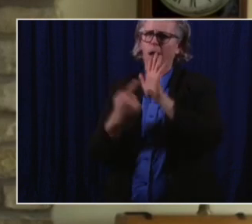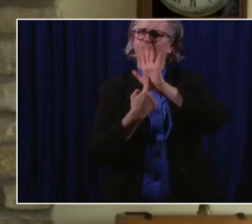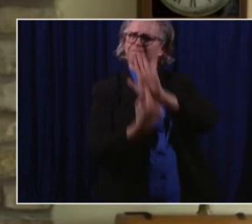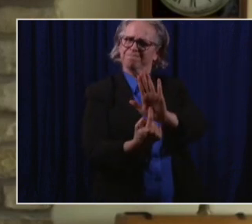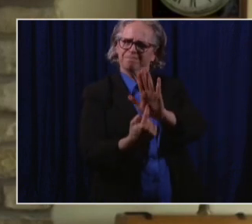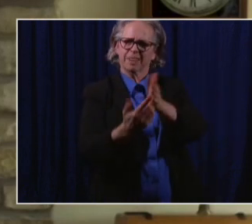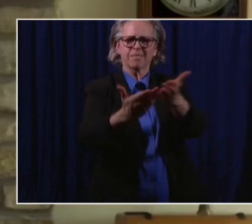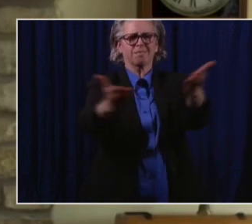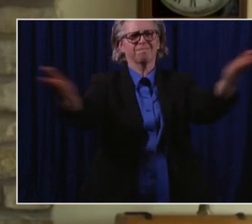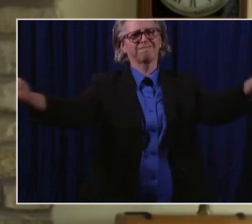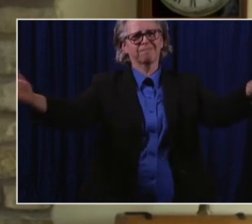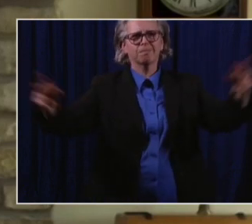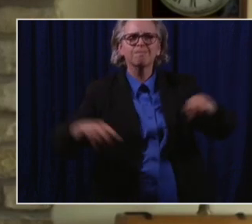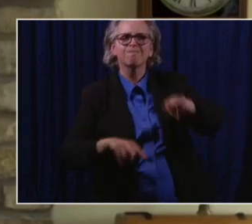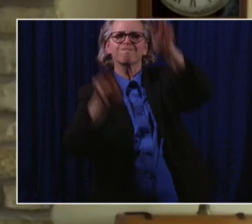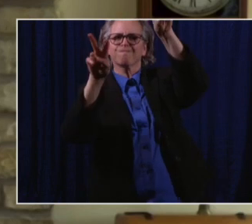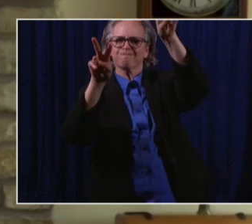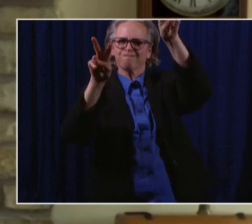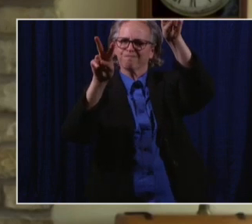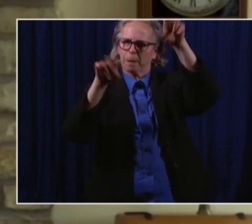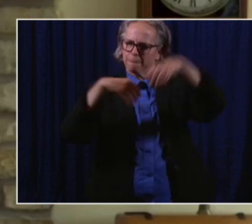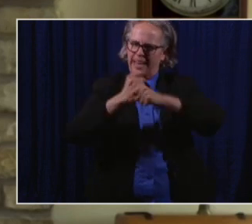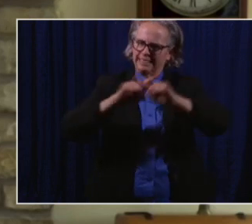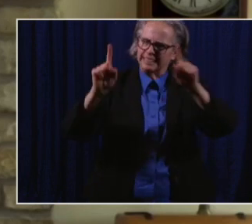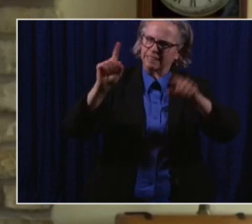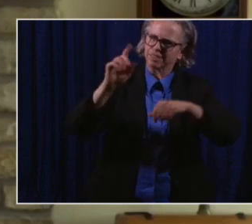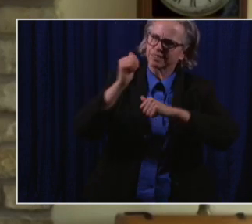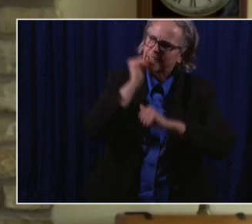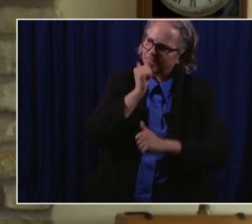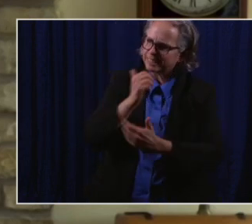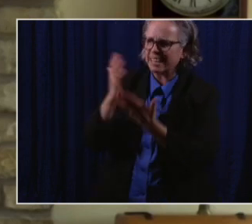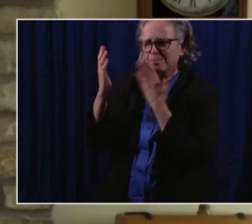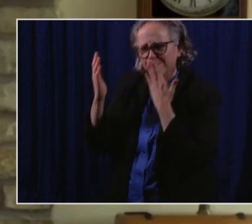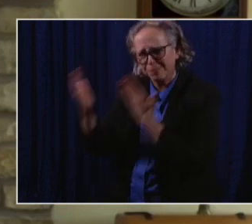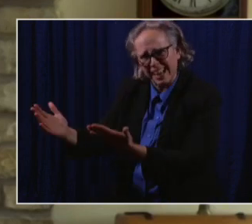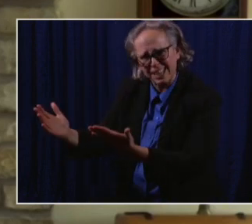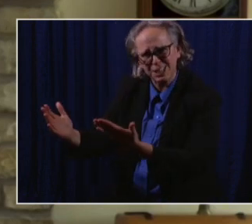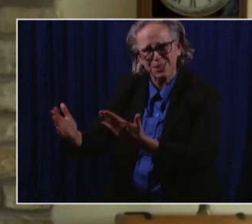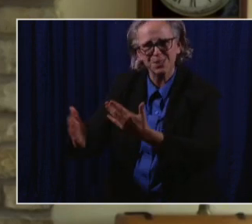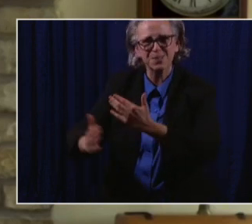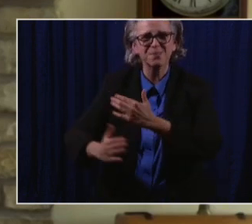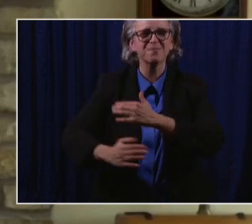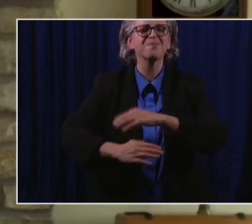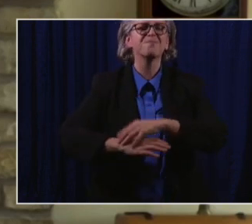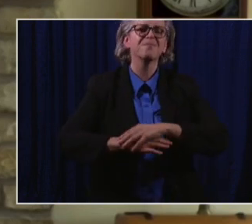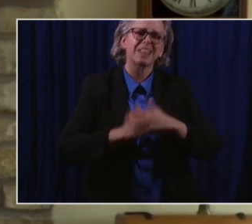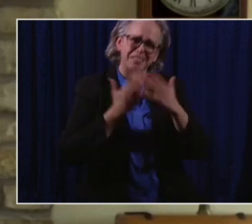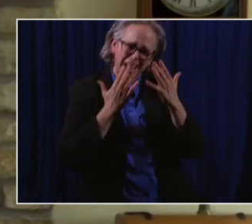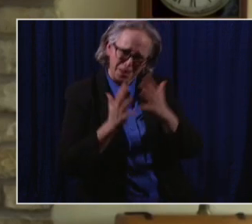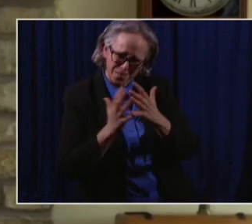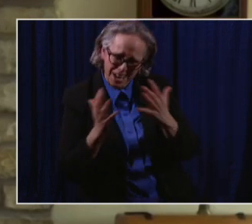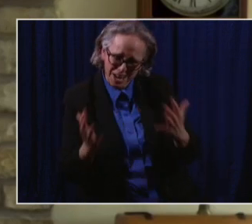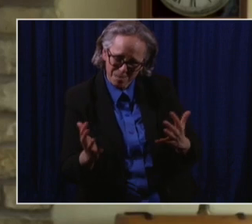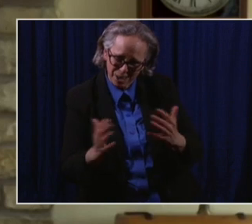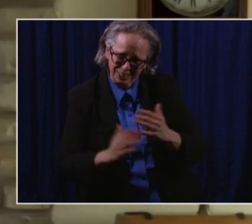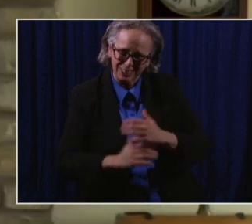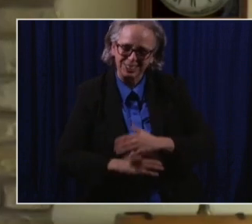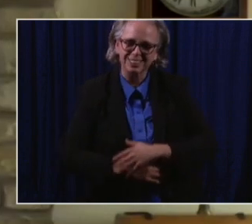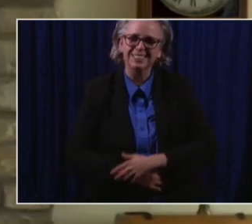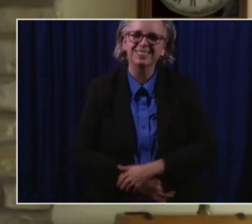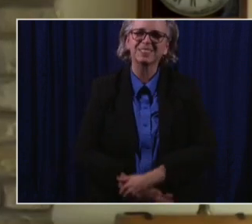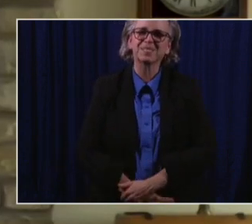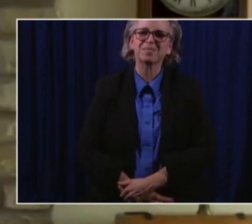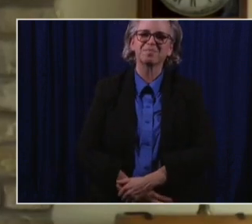who are making a difference every single day. Anthony, thank you. Appreciate it. Thank you very much. Eric, let's go and look at